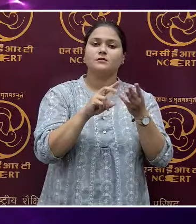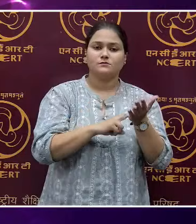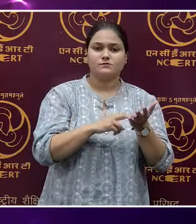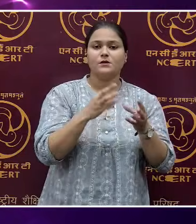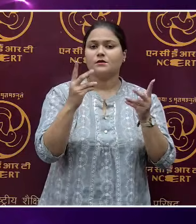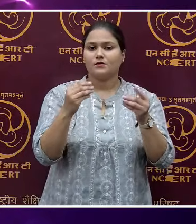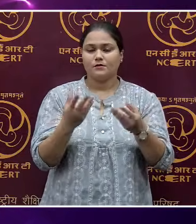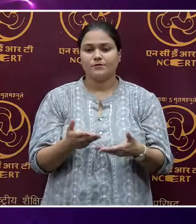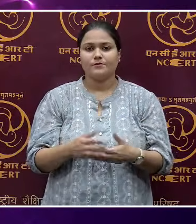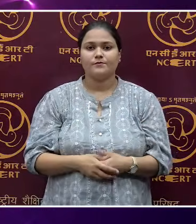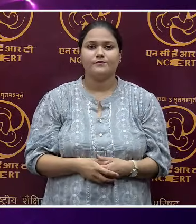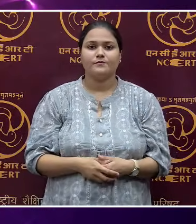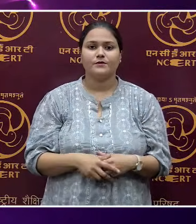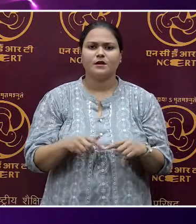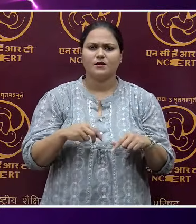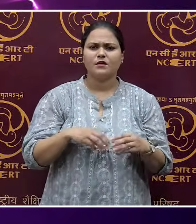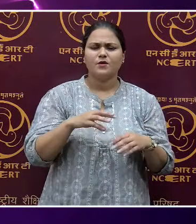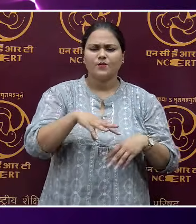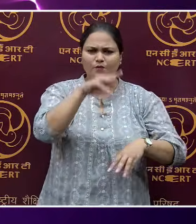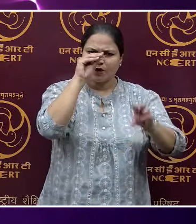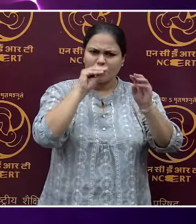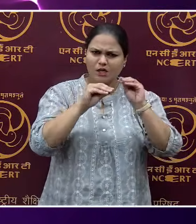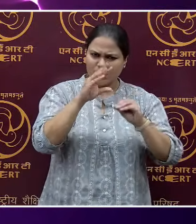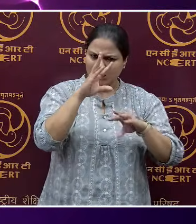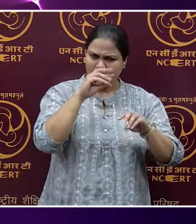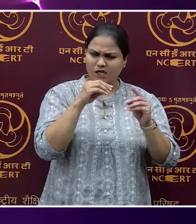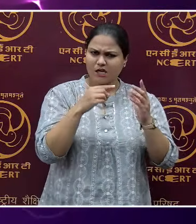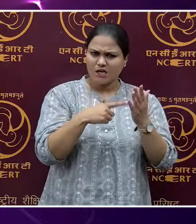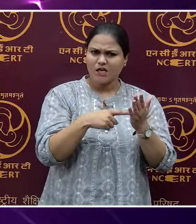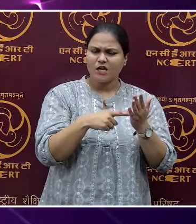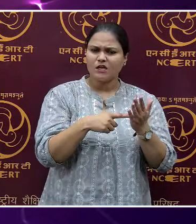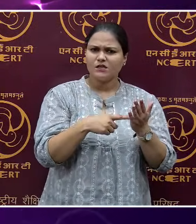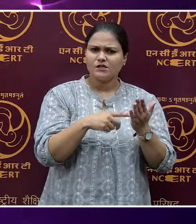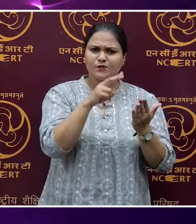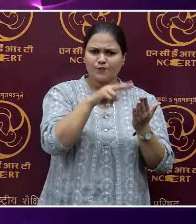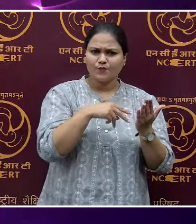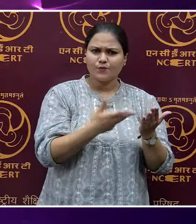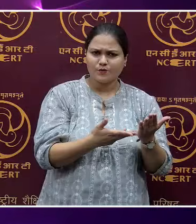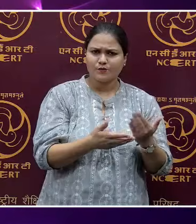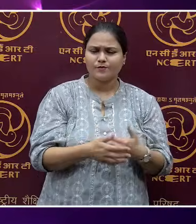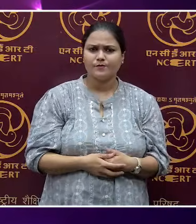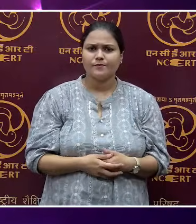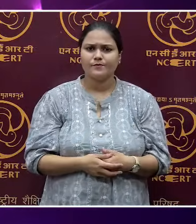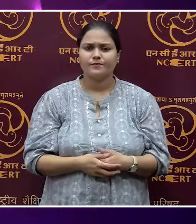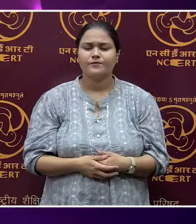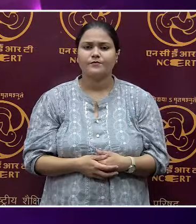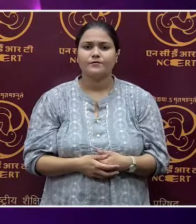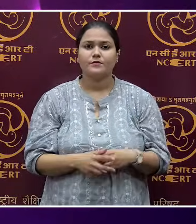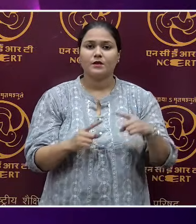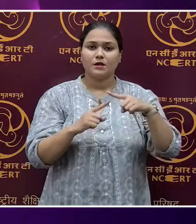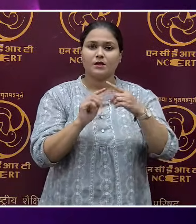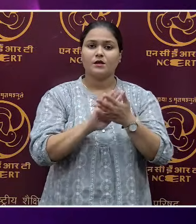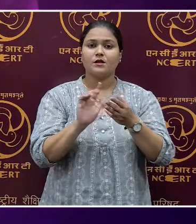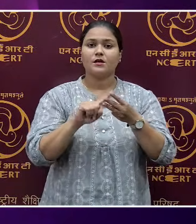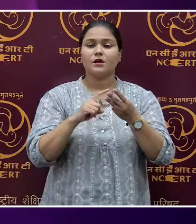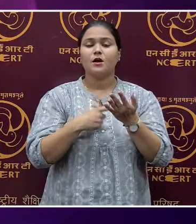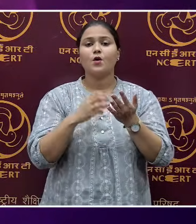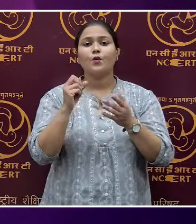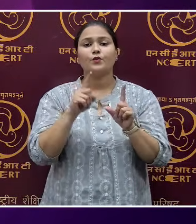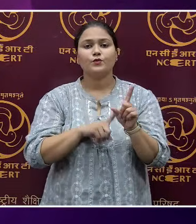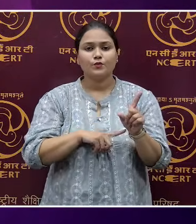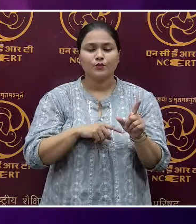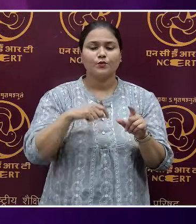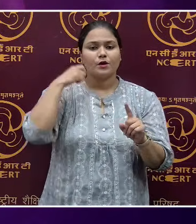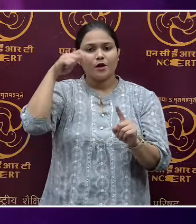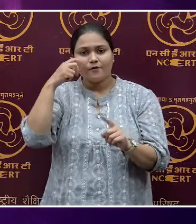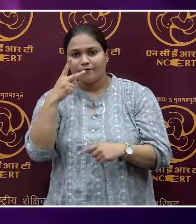So can I also learn theory from virtual lab? Yeah. You can learn theory also from the videos also, and